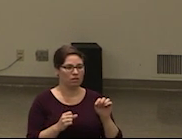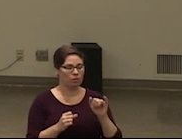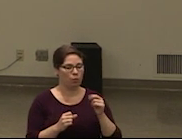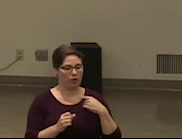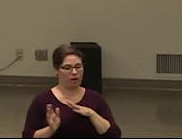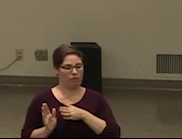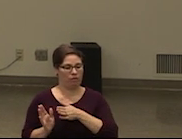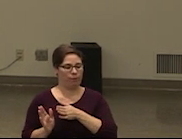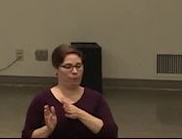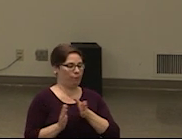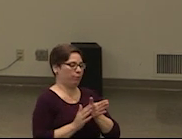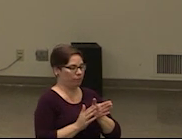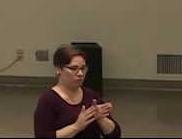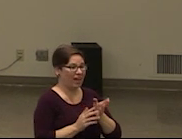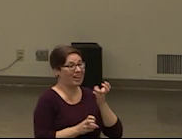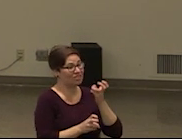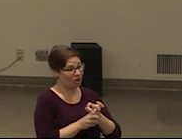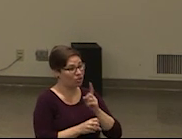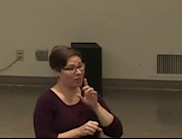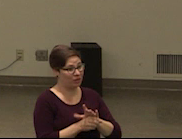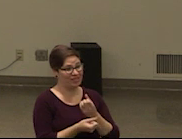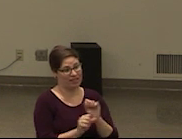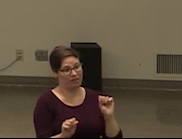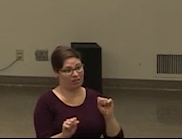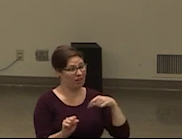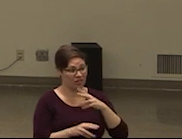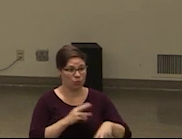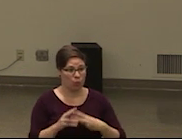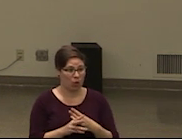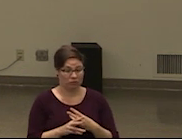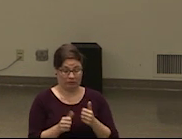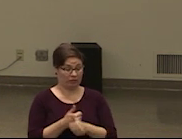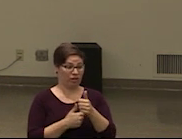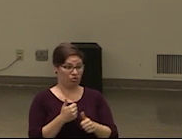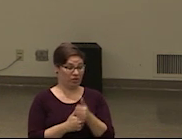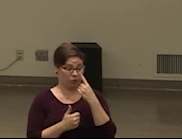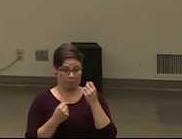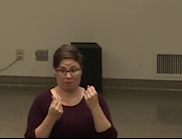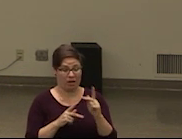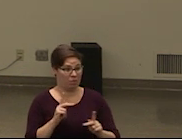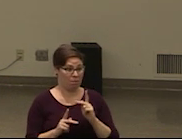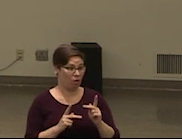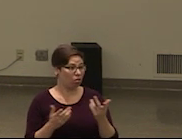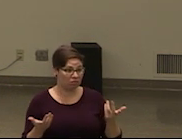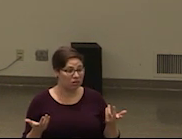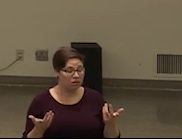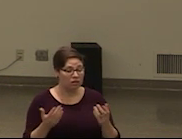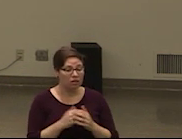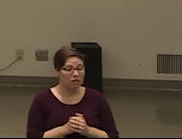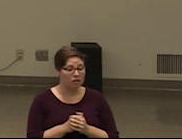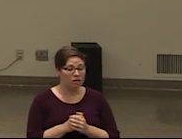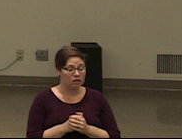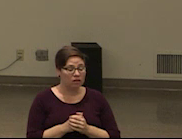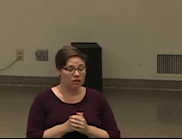that it's hard to guarantee safety, right? Like our world is unsafe for a lot of us and a lot of times.